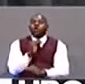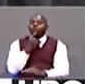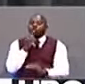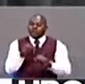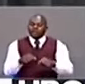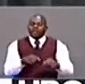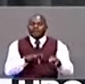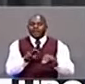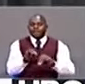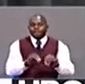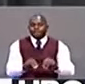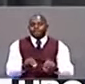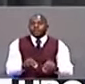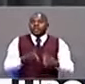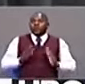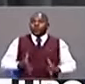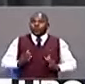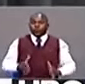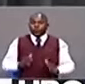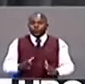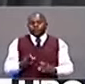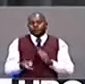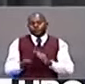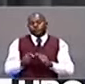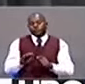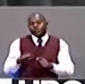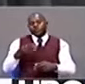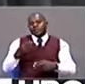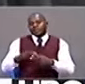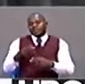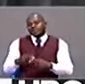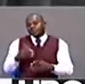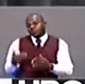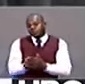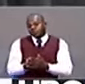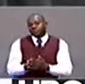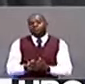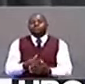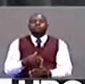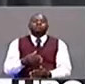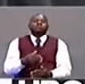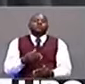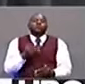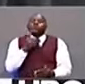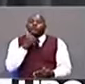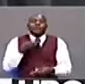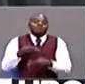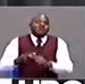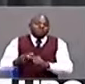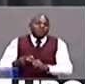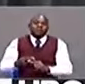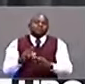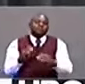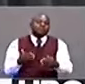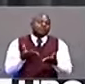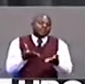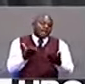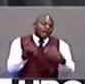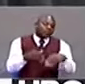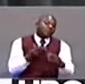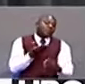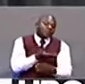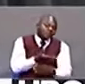manage? You run away, you change your name, you are now a new entity. Who is going to manage your debts? What about the existing